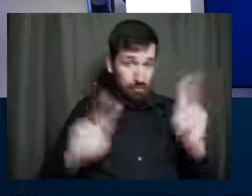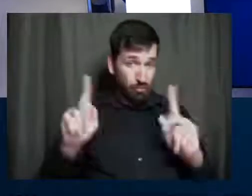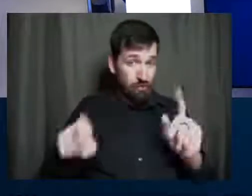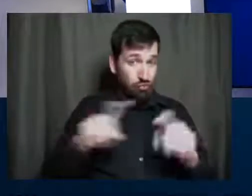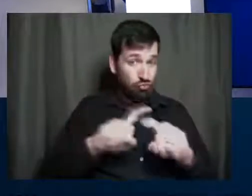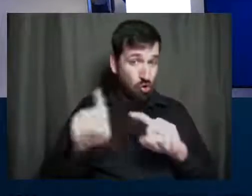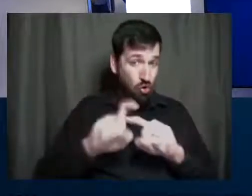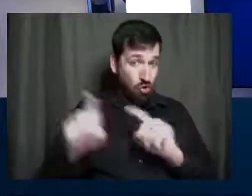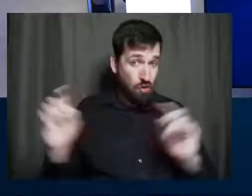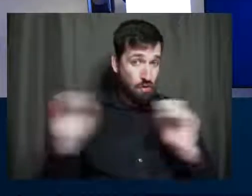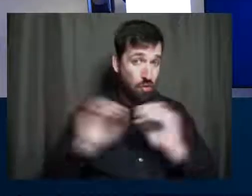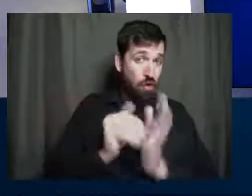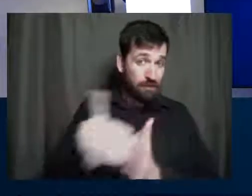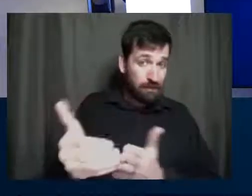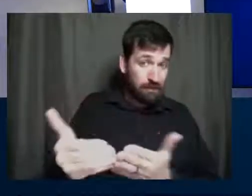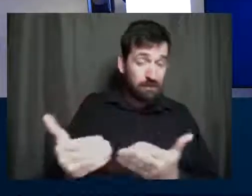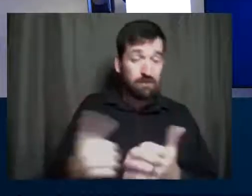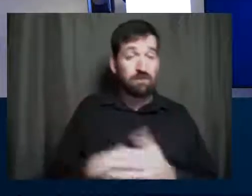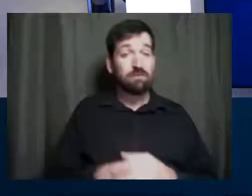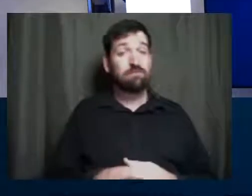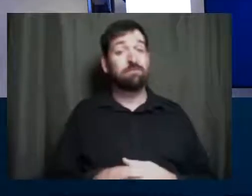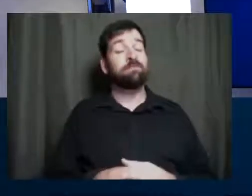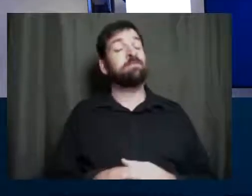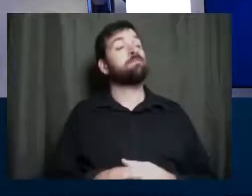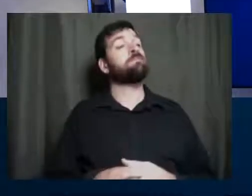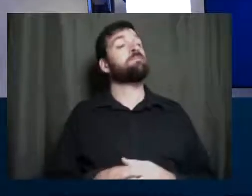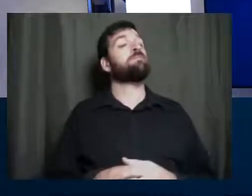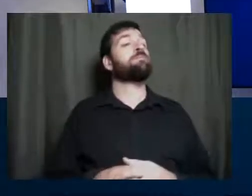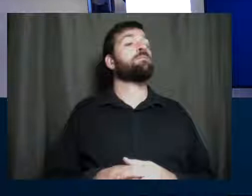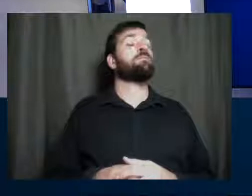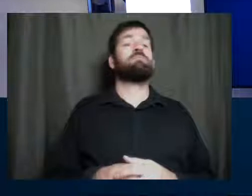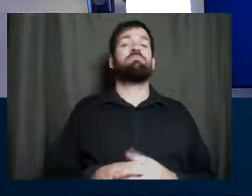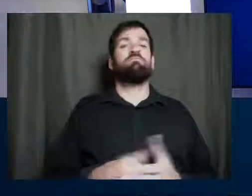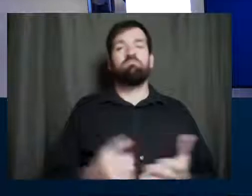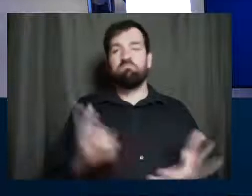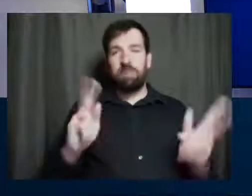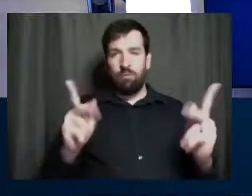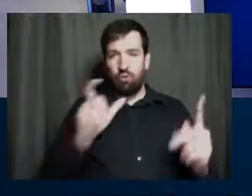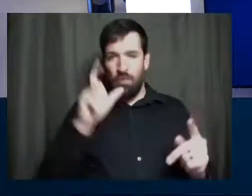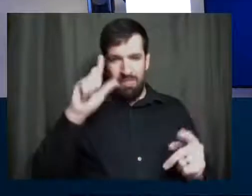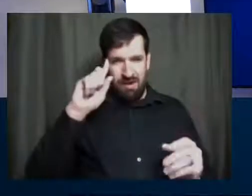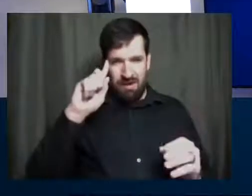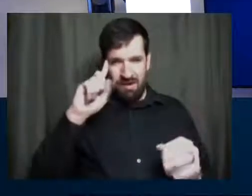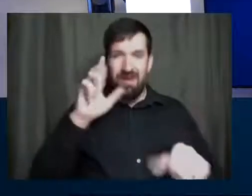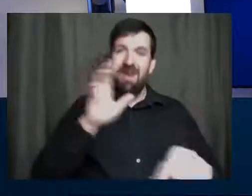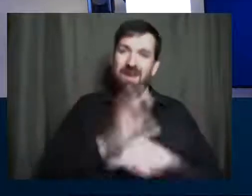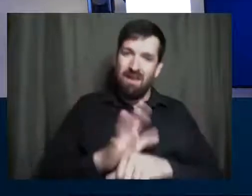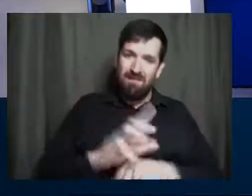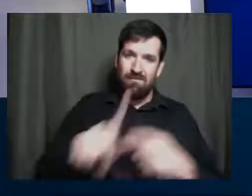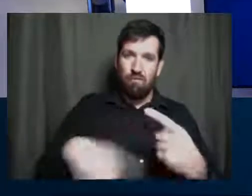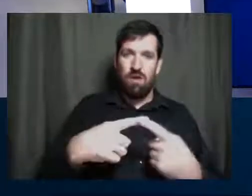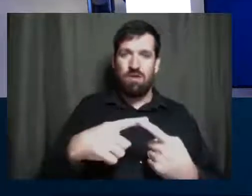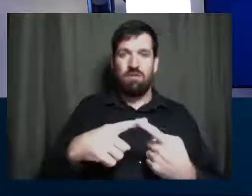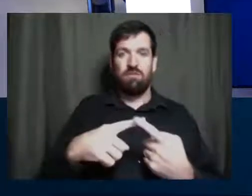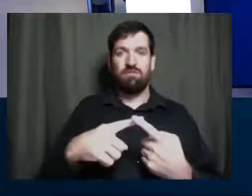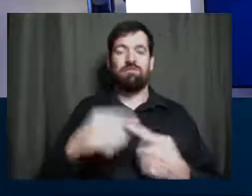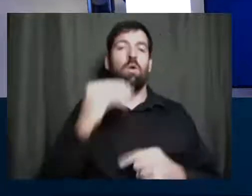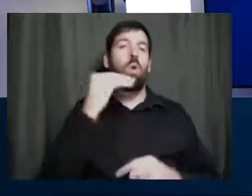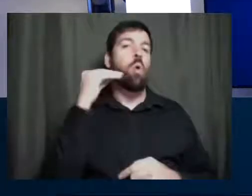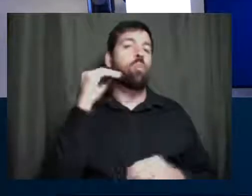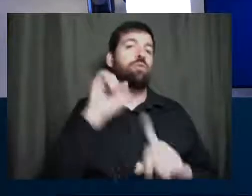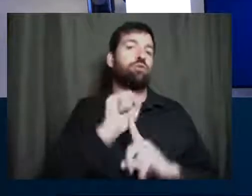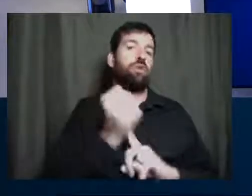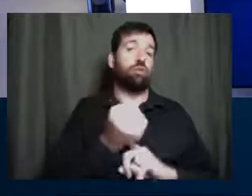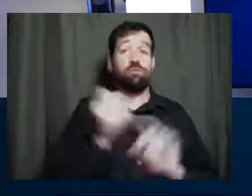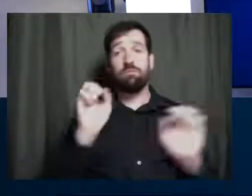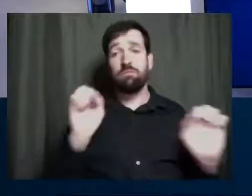I think that we are maybe not thought about enough when you're dealing with situations in the home. We can help a